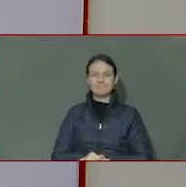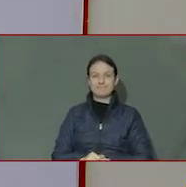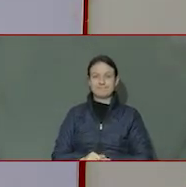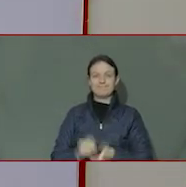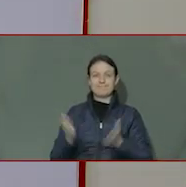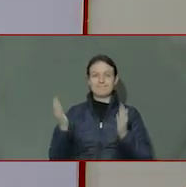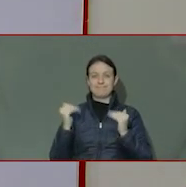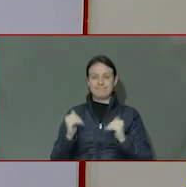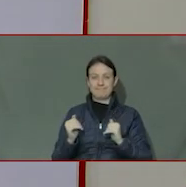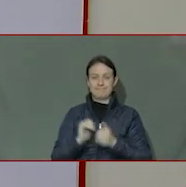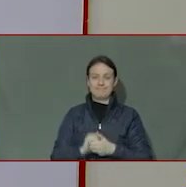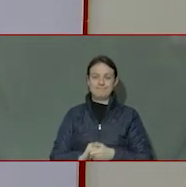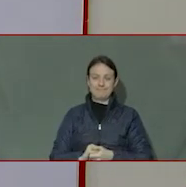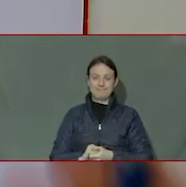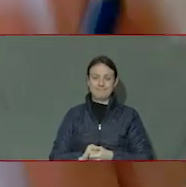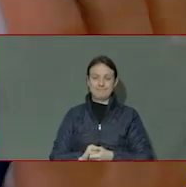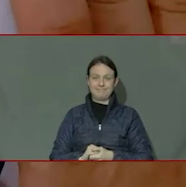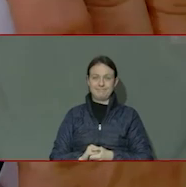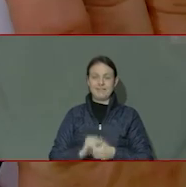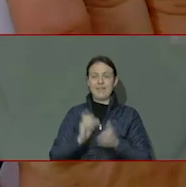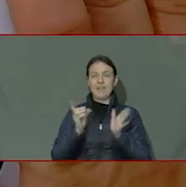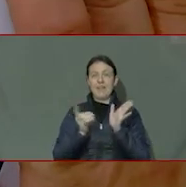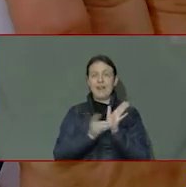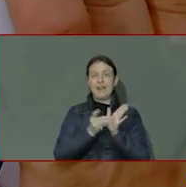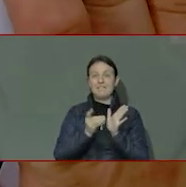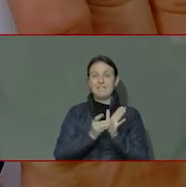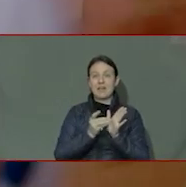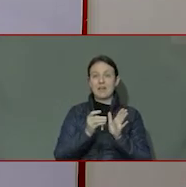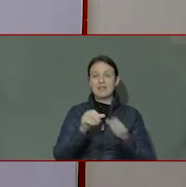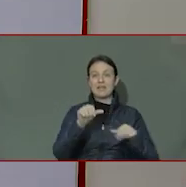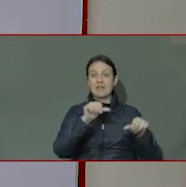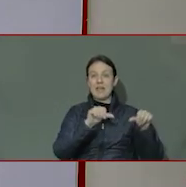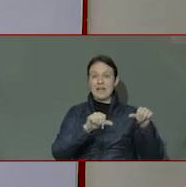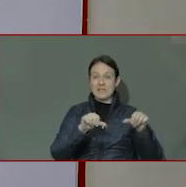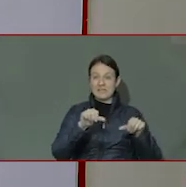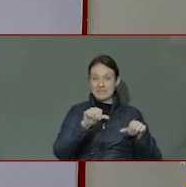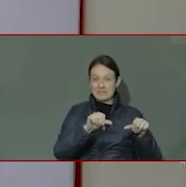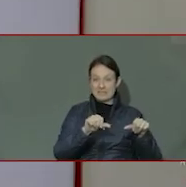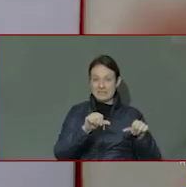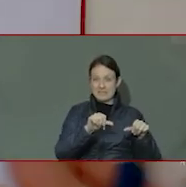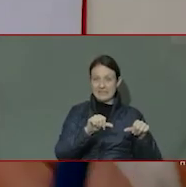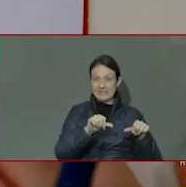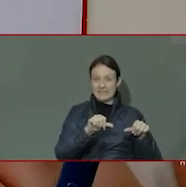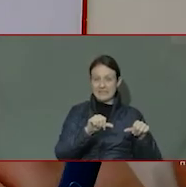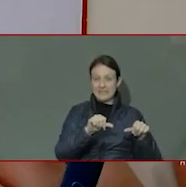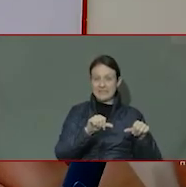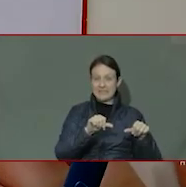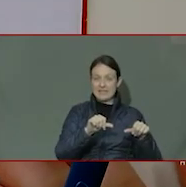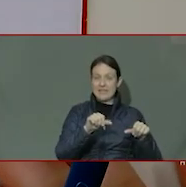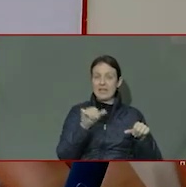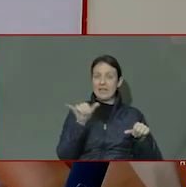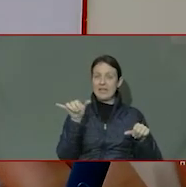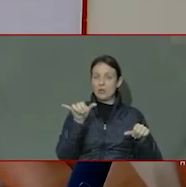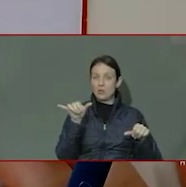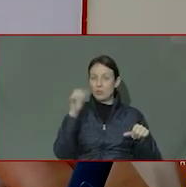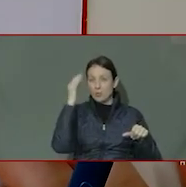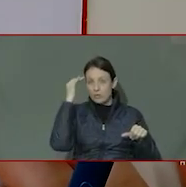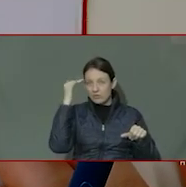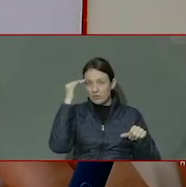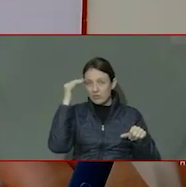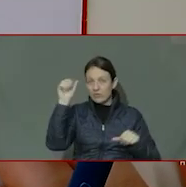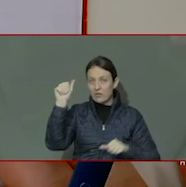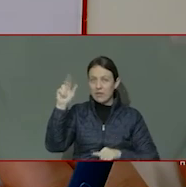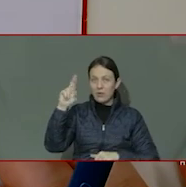Then, define an acid according to the Arrhenius theory.